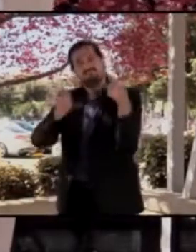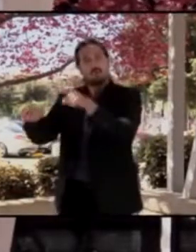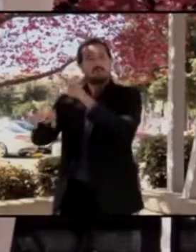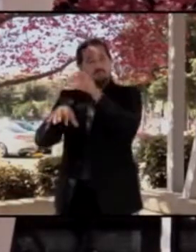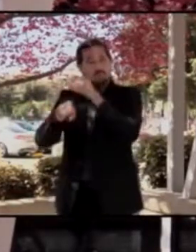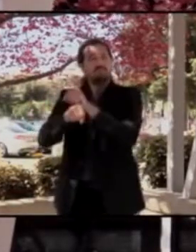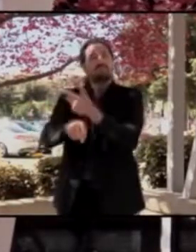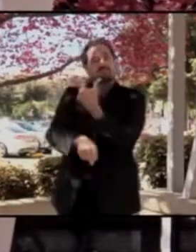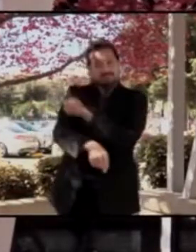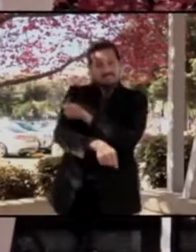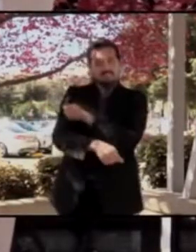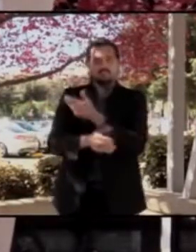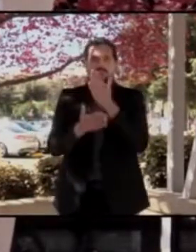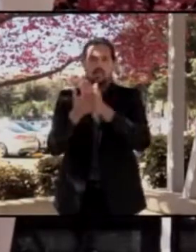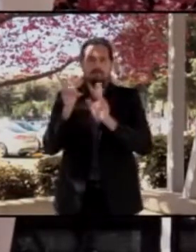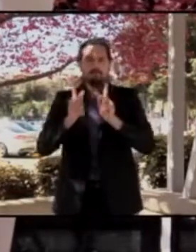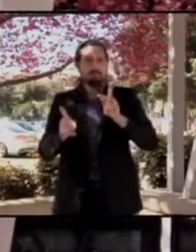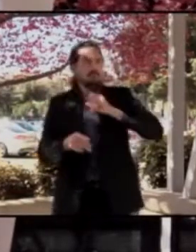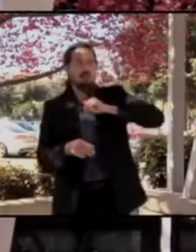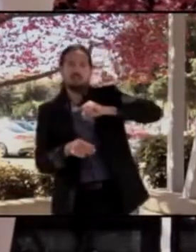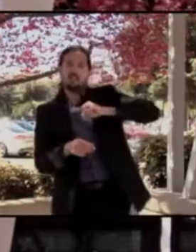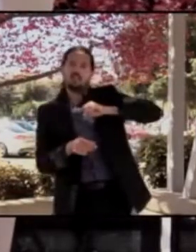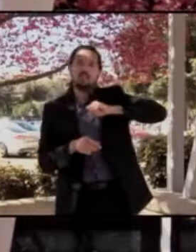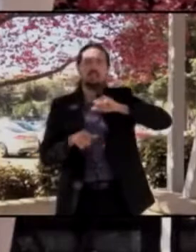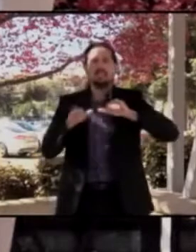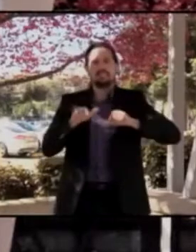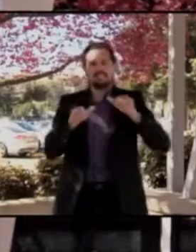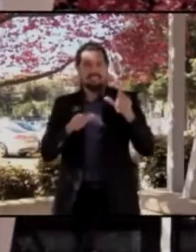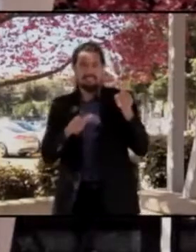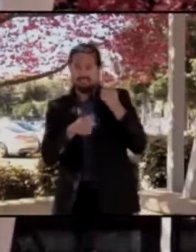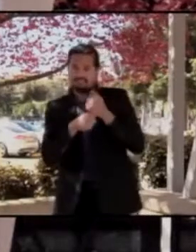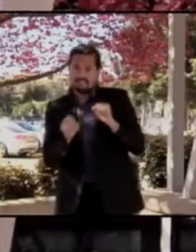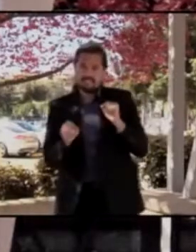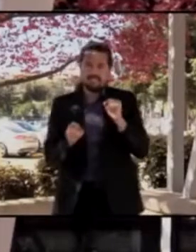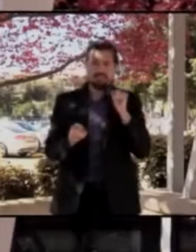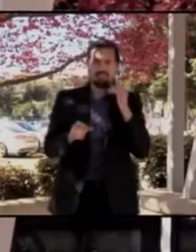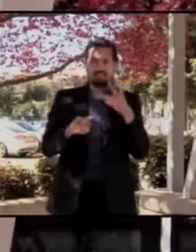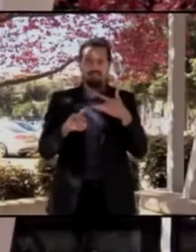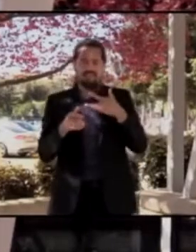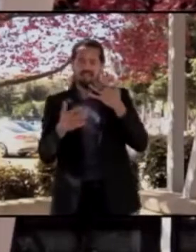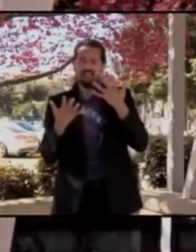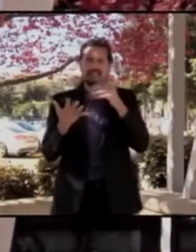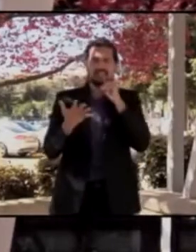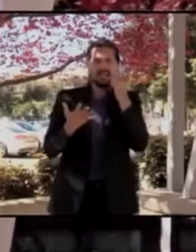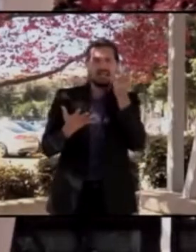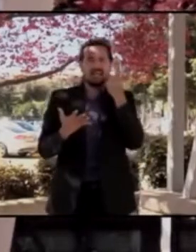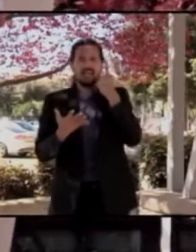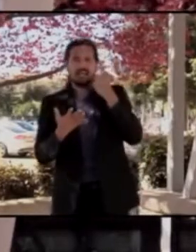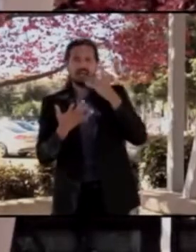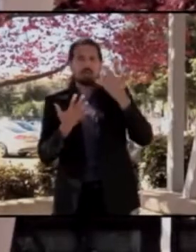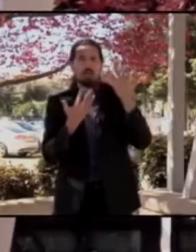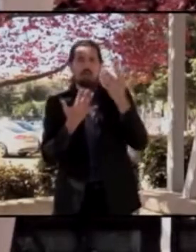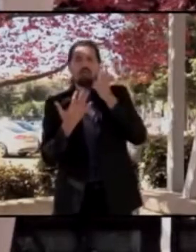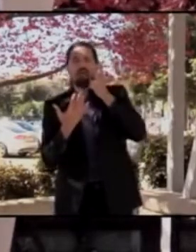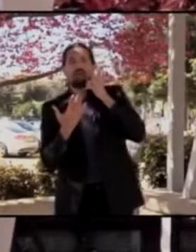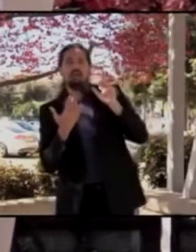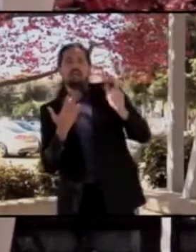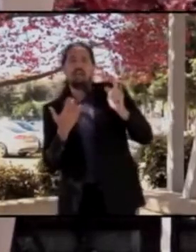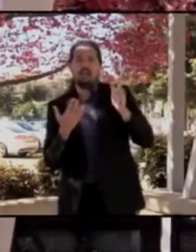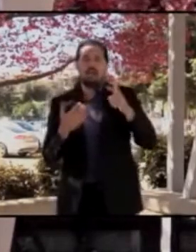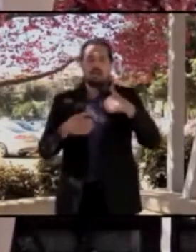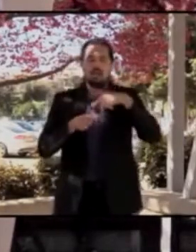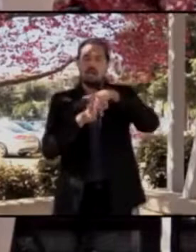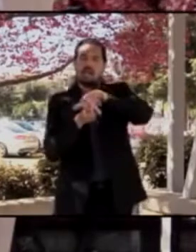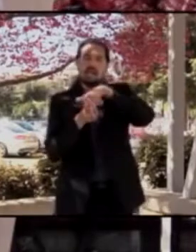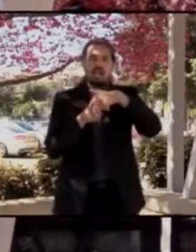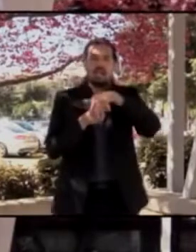still unsure and a little bit on the fence and just waiting to decide whether to get